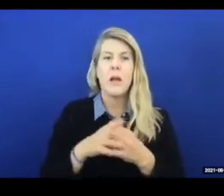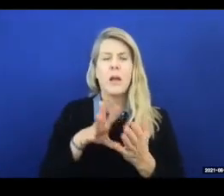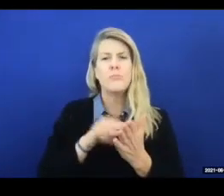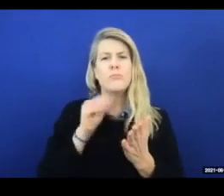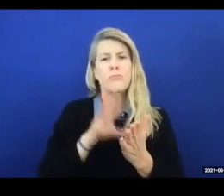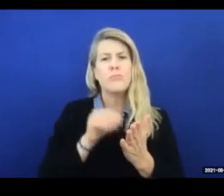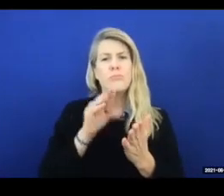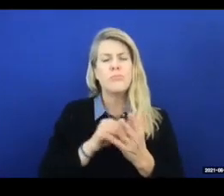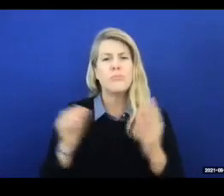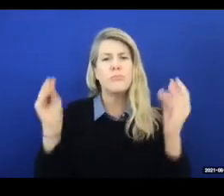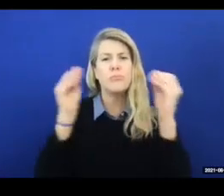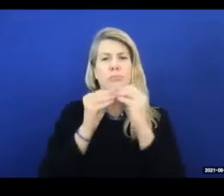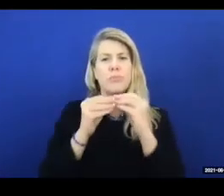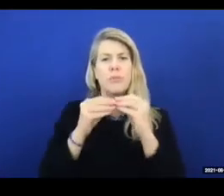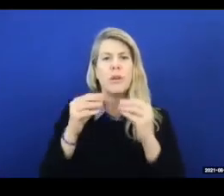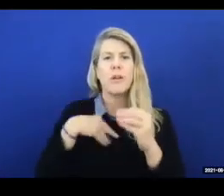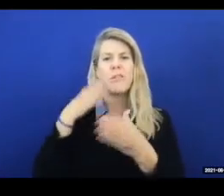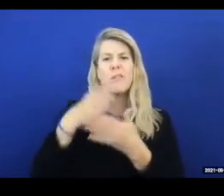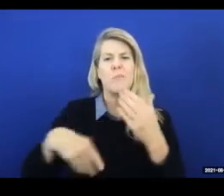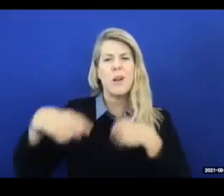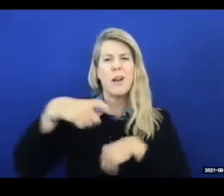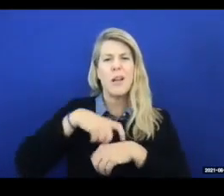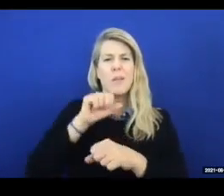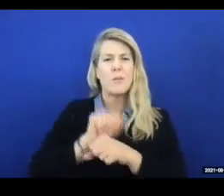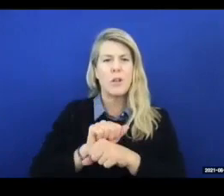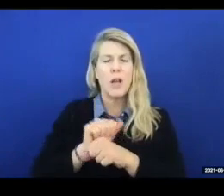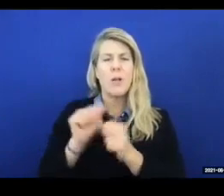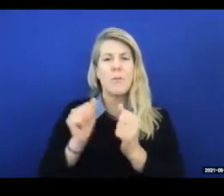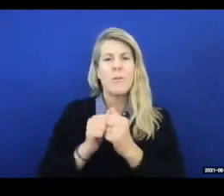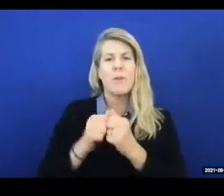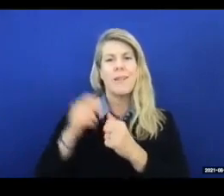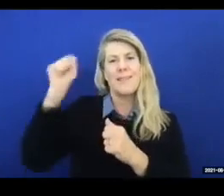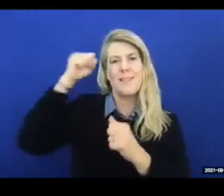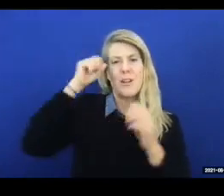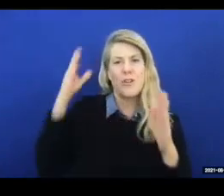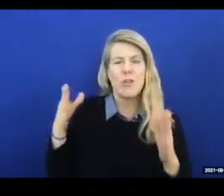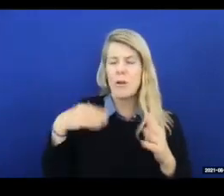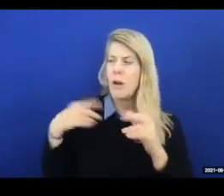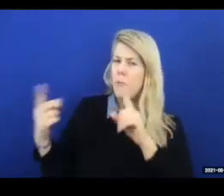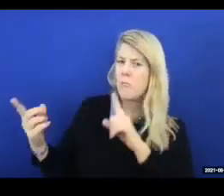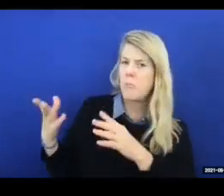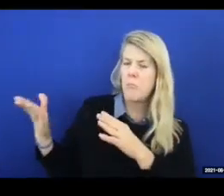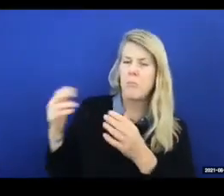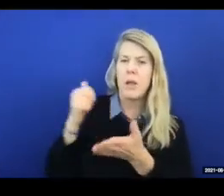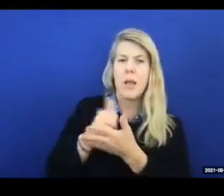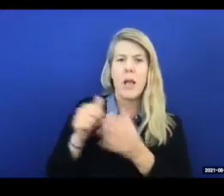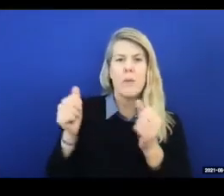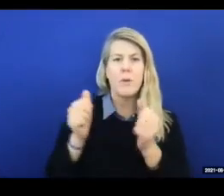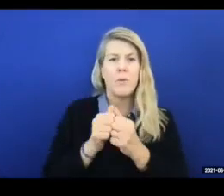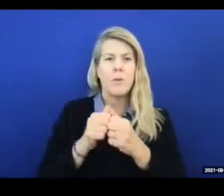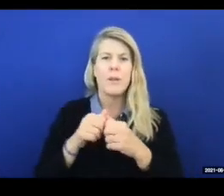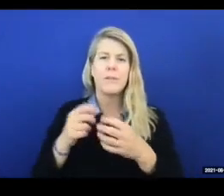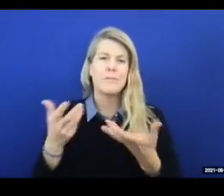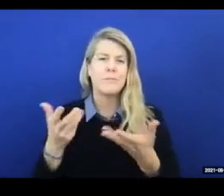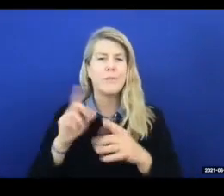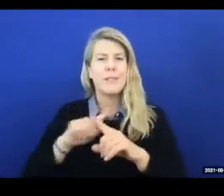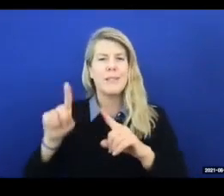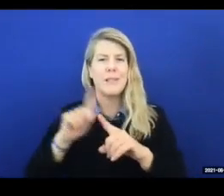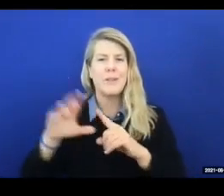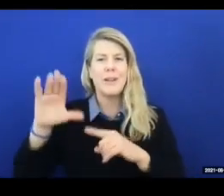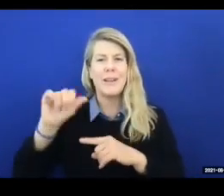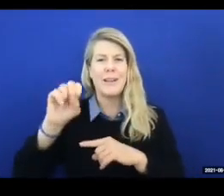took on a part-time job with former Senator John Burton, where I handled constituent cases mostly involving finance and